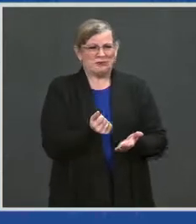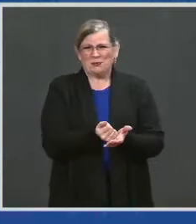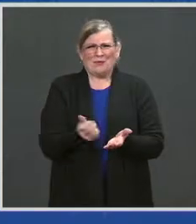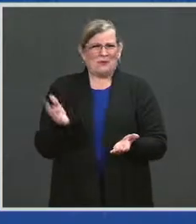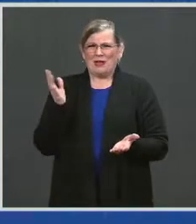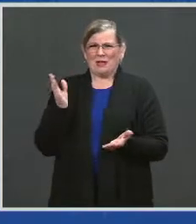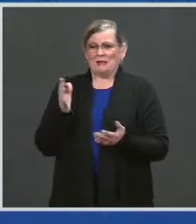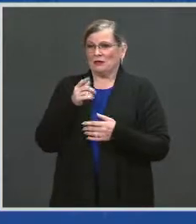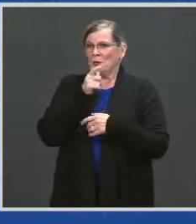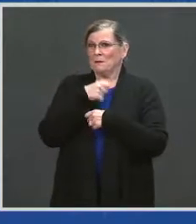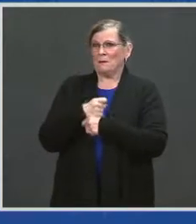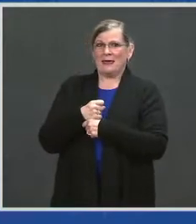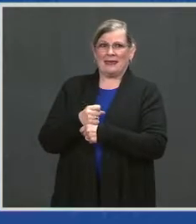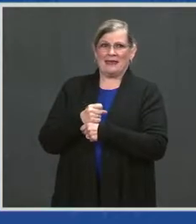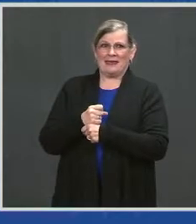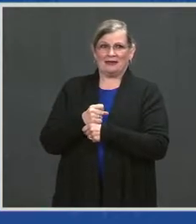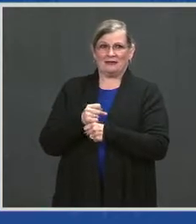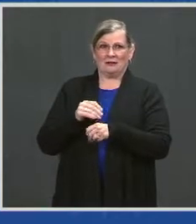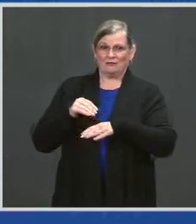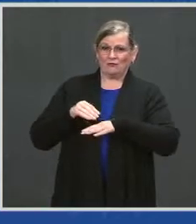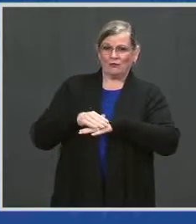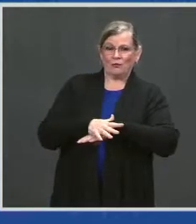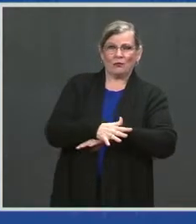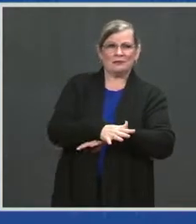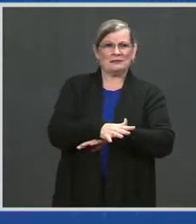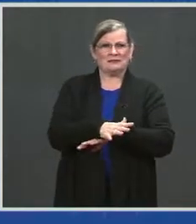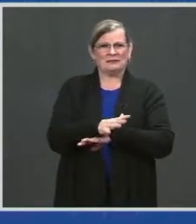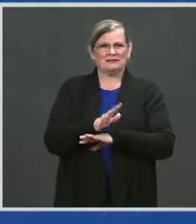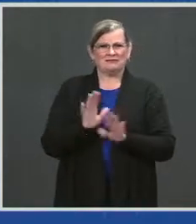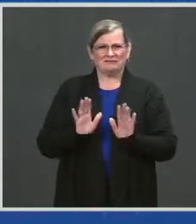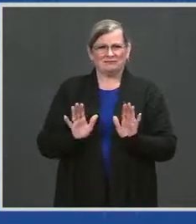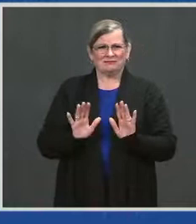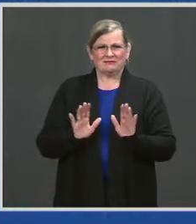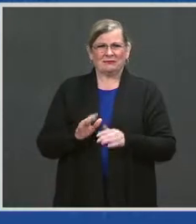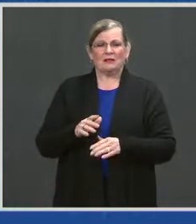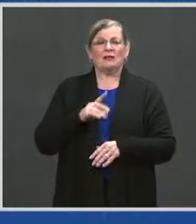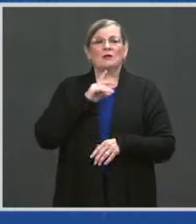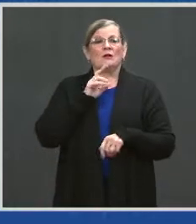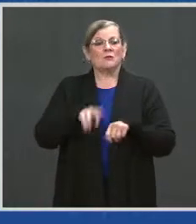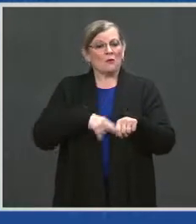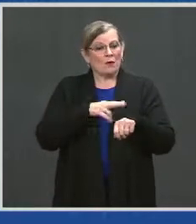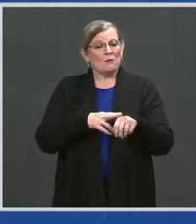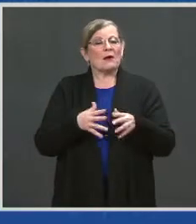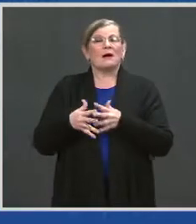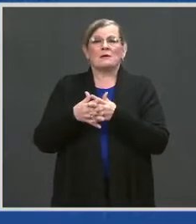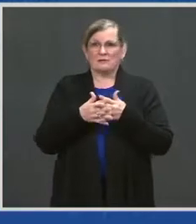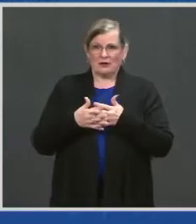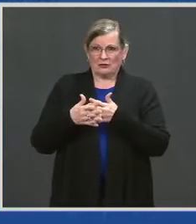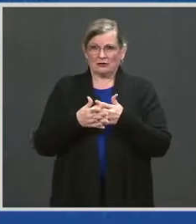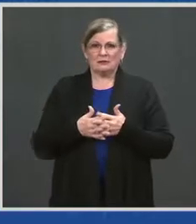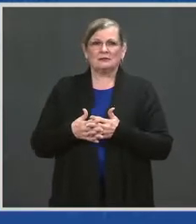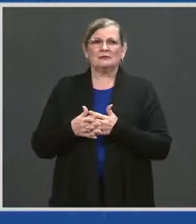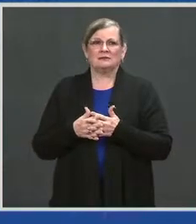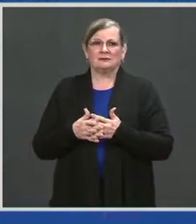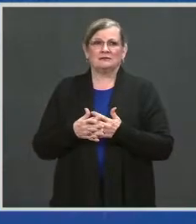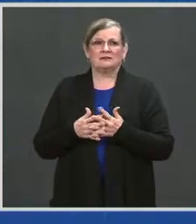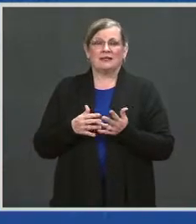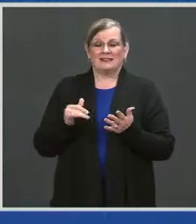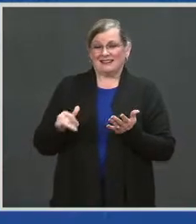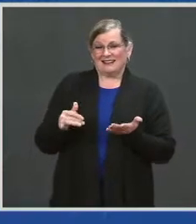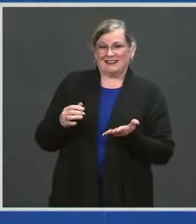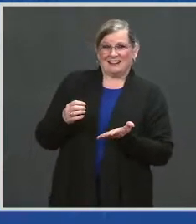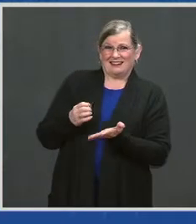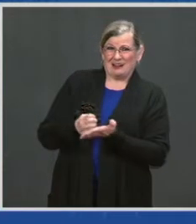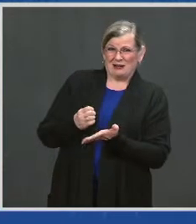ordinary Americans. We saw the economy gain traction in March as the American Rescue Plan moved and got passed, bringing